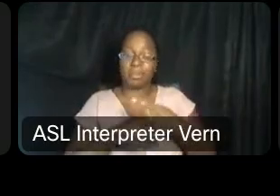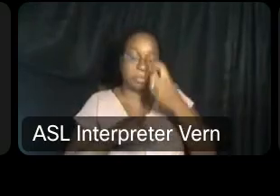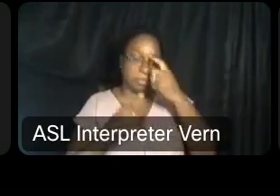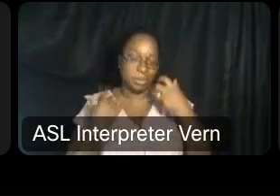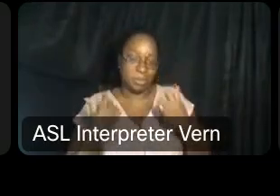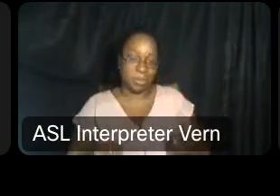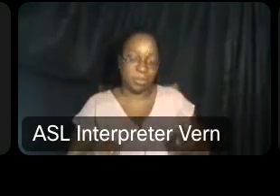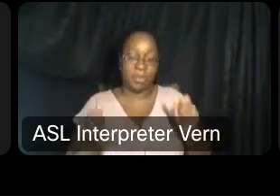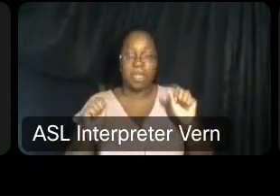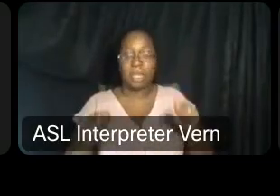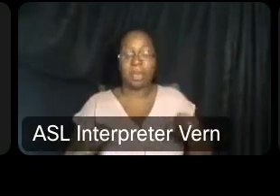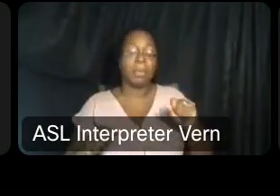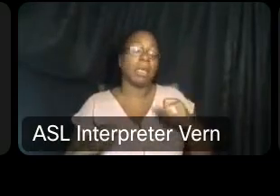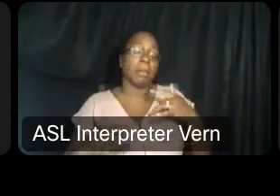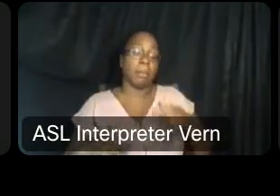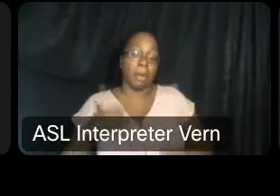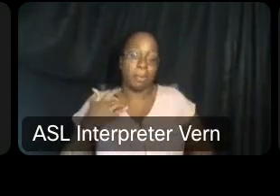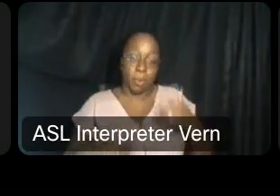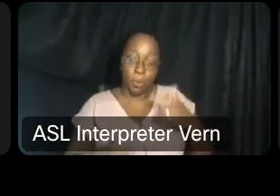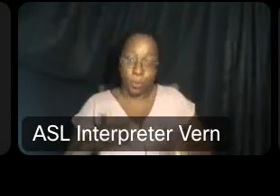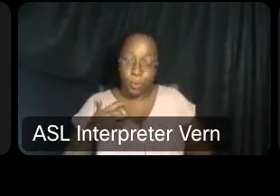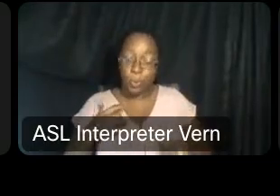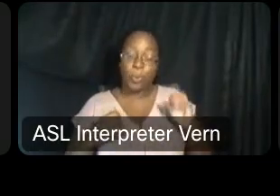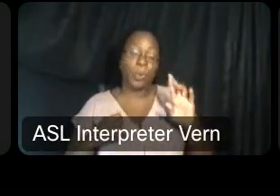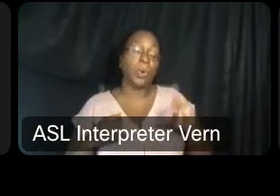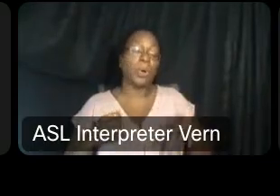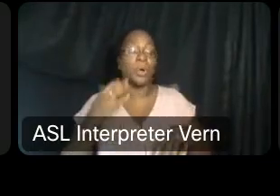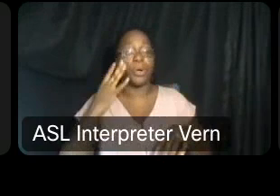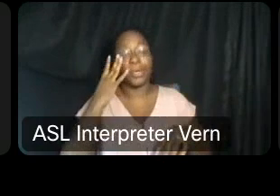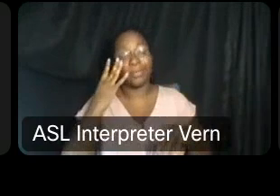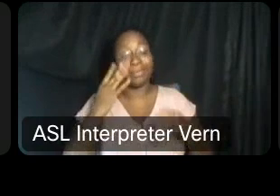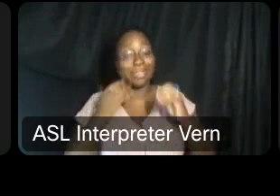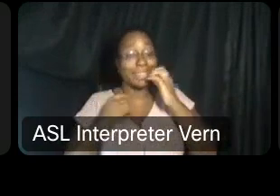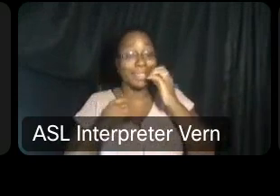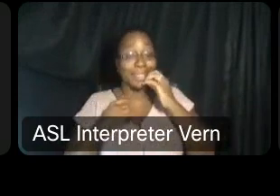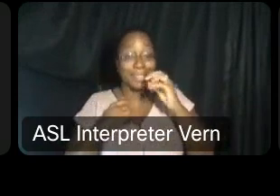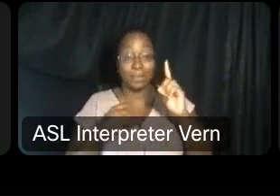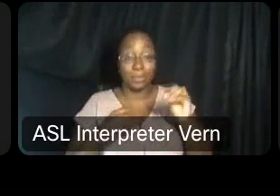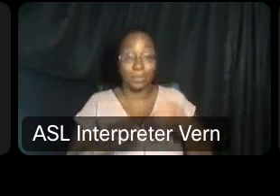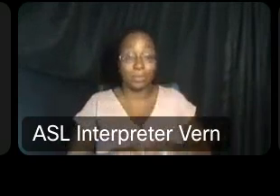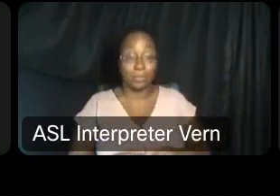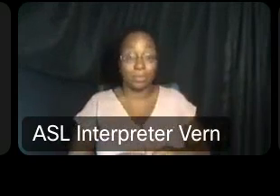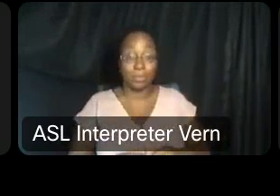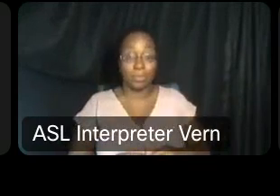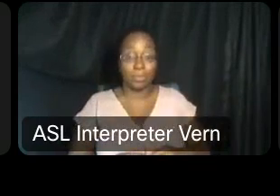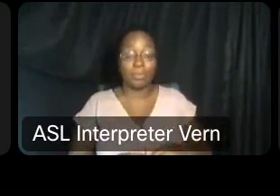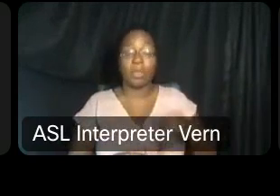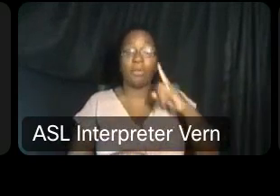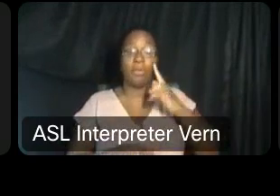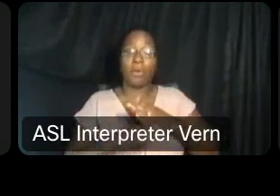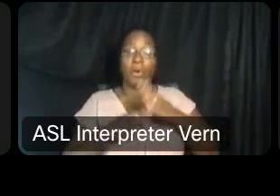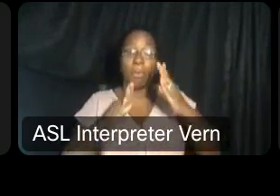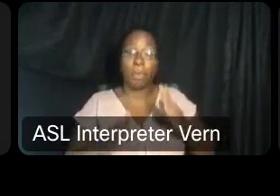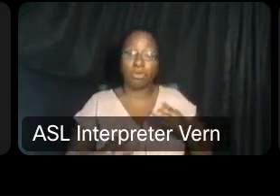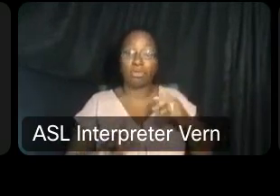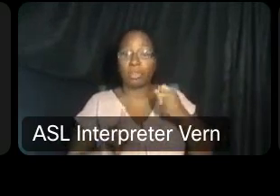be bipolar disorder or even eating disorders. For partner-inflicted brain